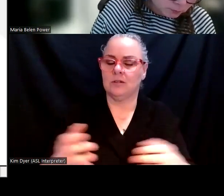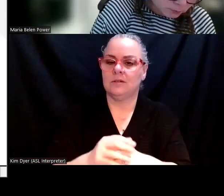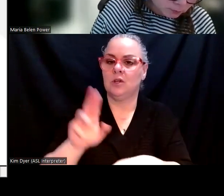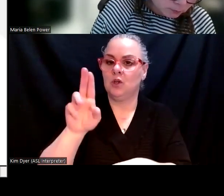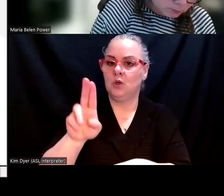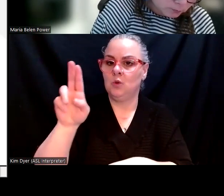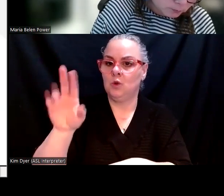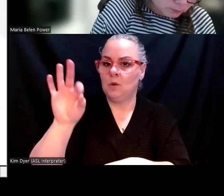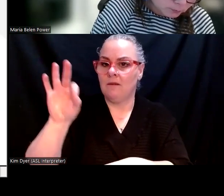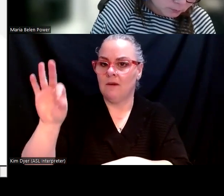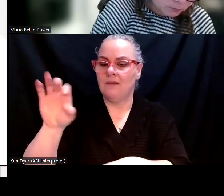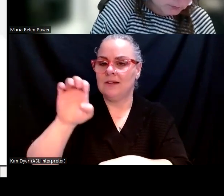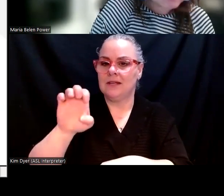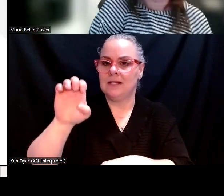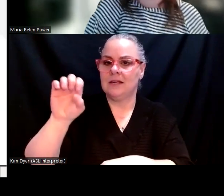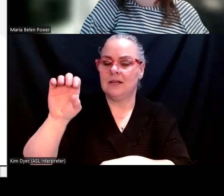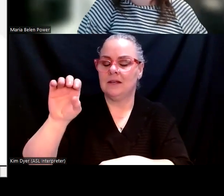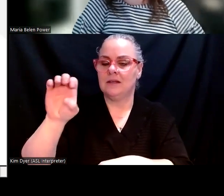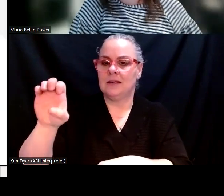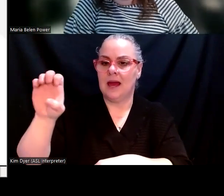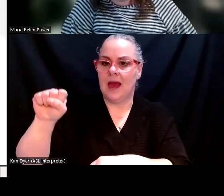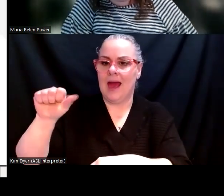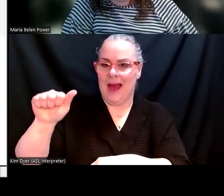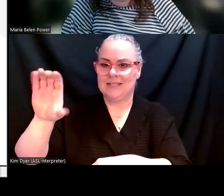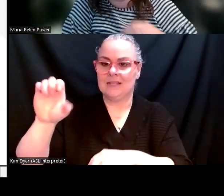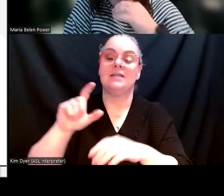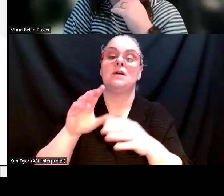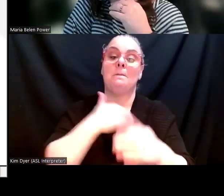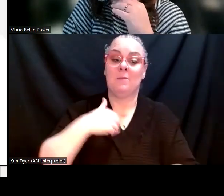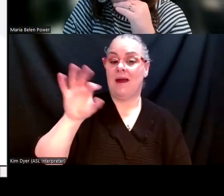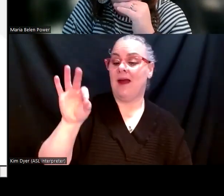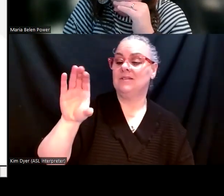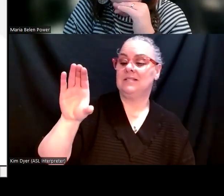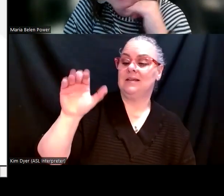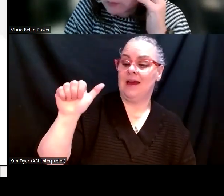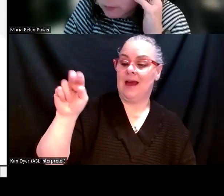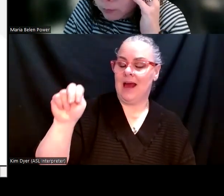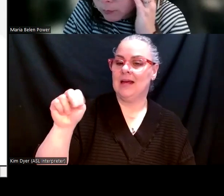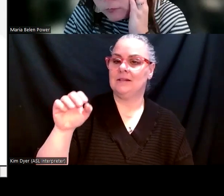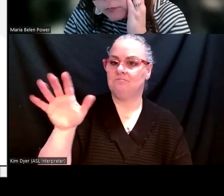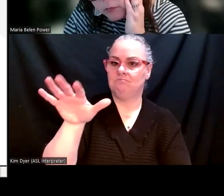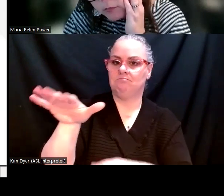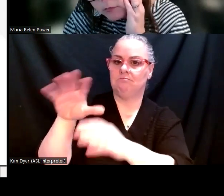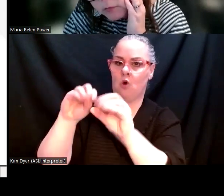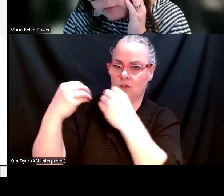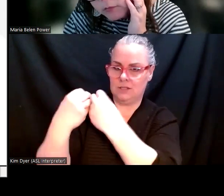UUFF SEAC is a member of the FCEN entity.